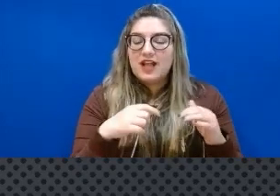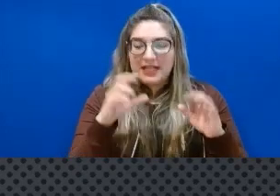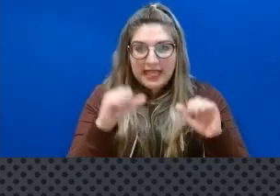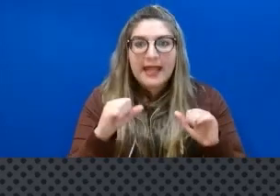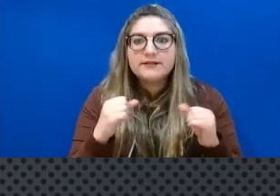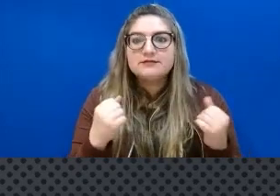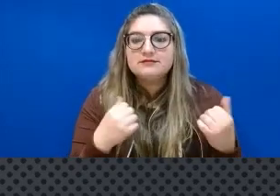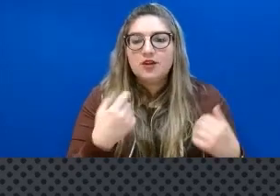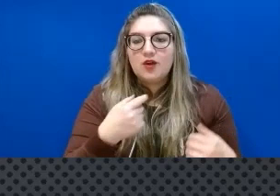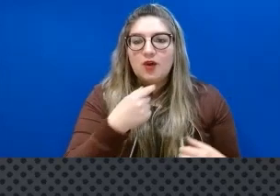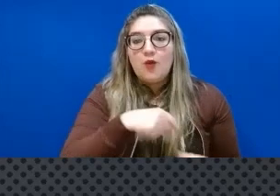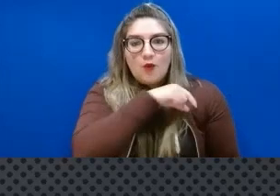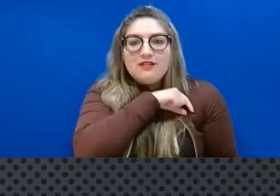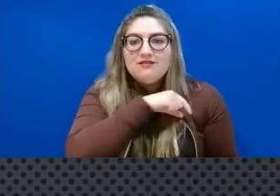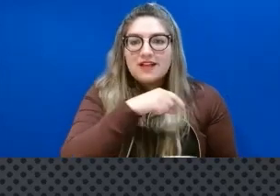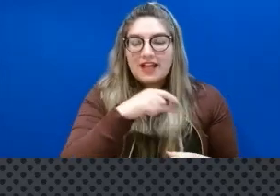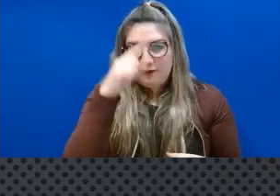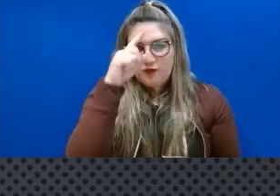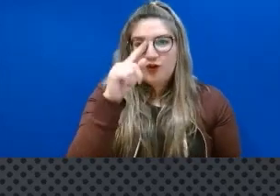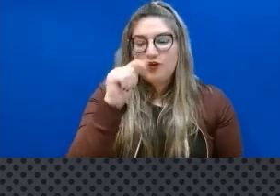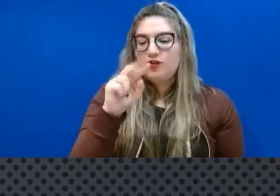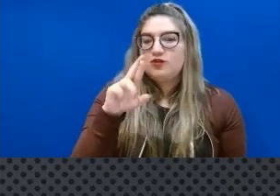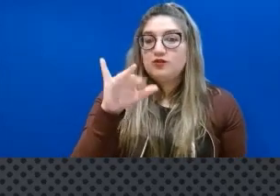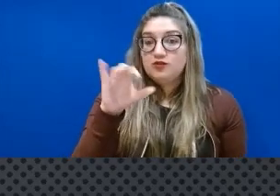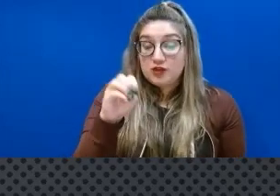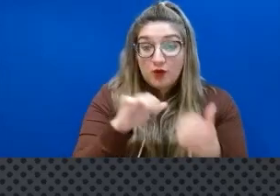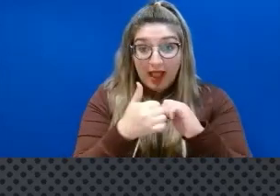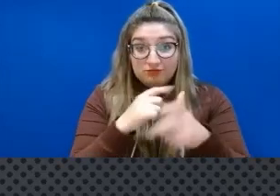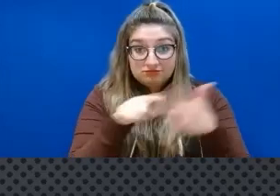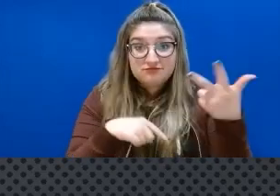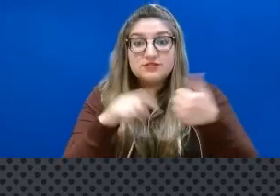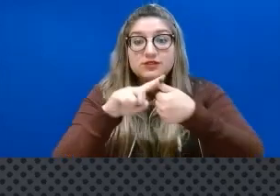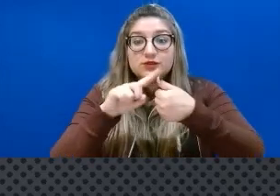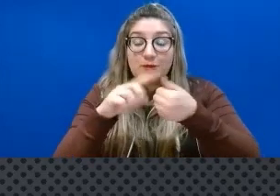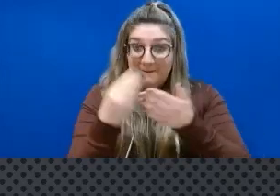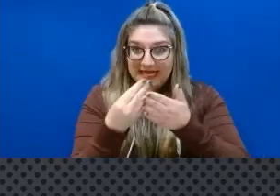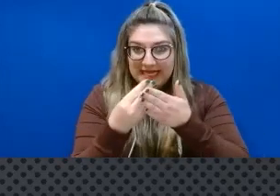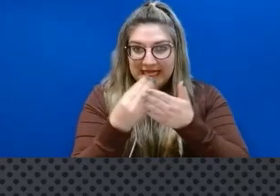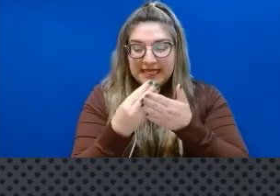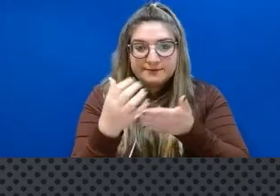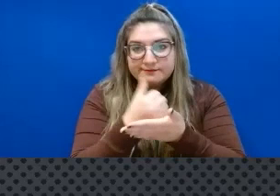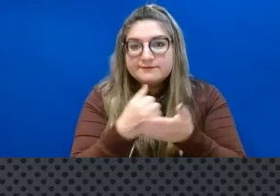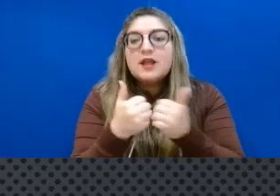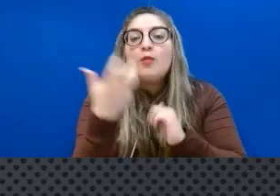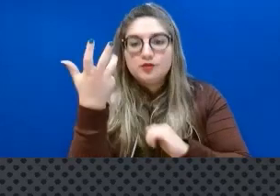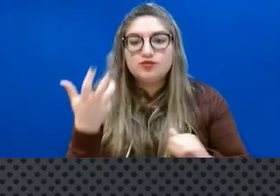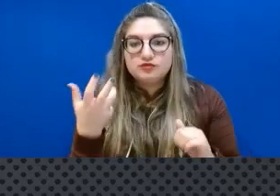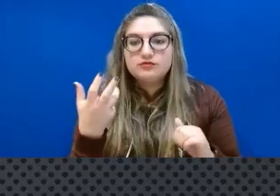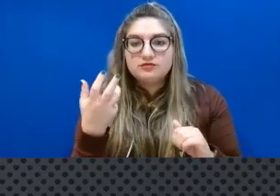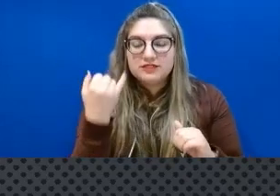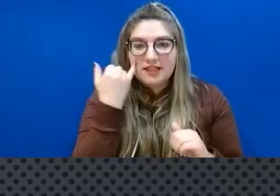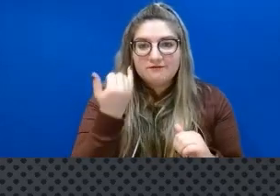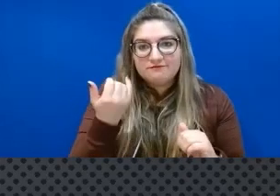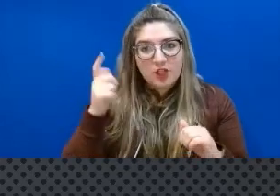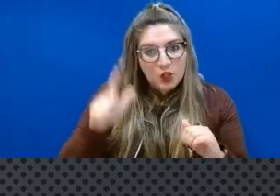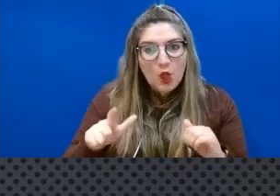TRIO. You're low income, and we have a income level threshold that we go over with students, or you're first generation student, which means both your